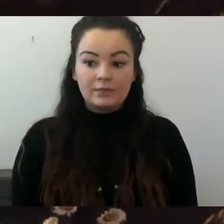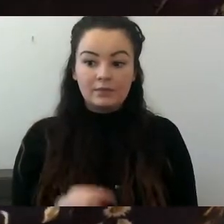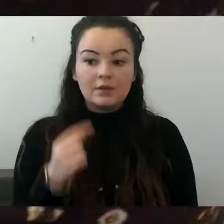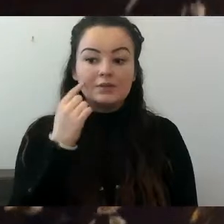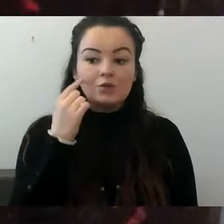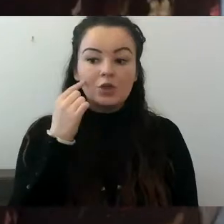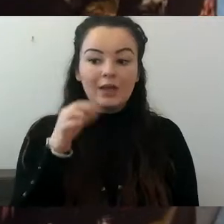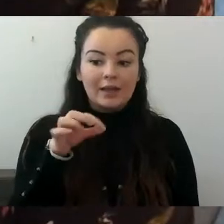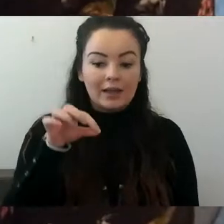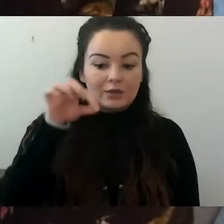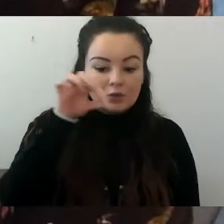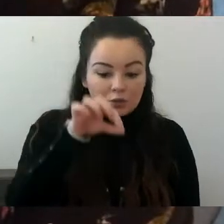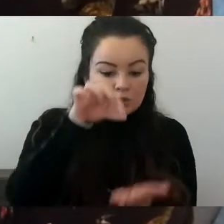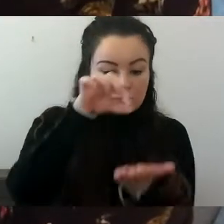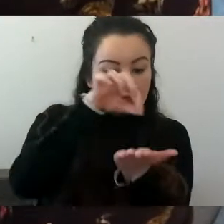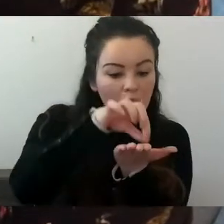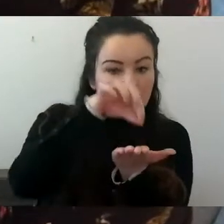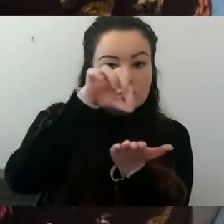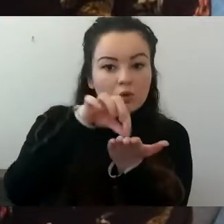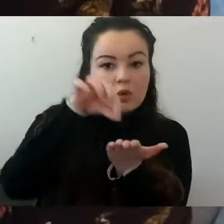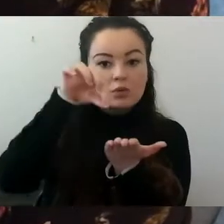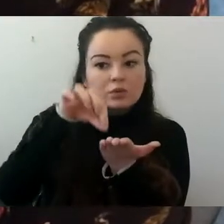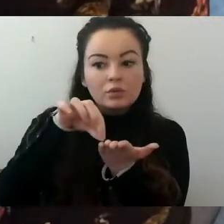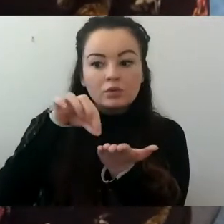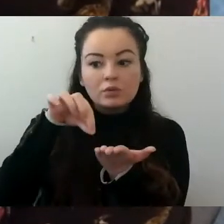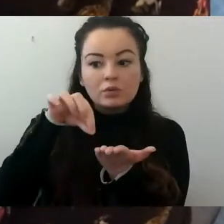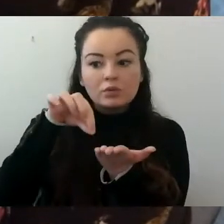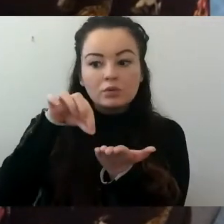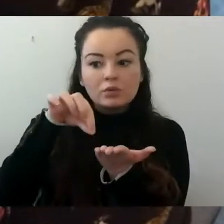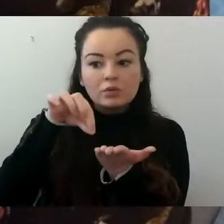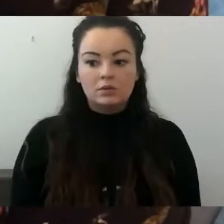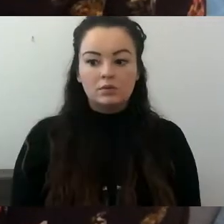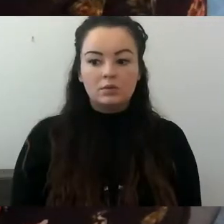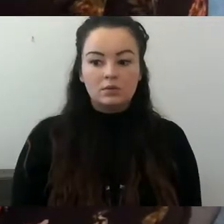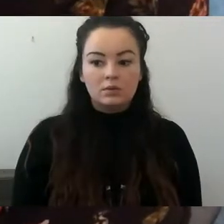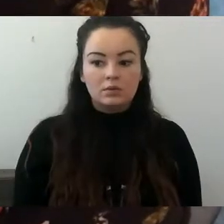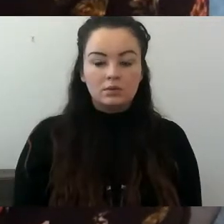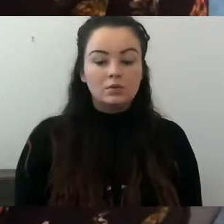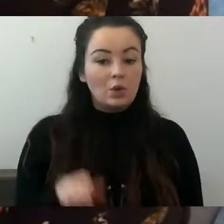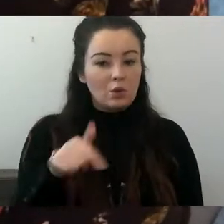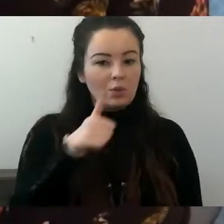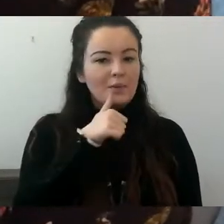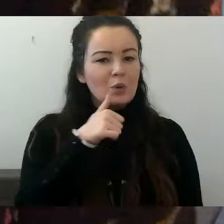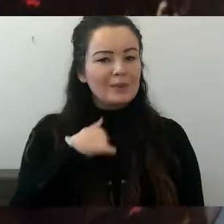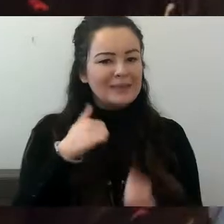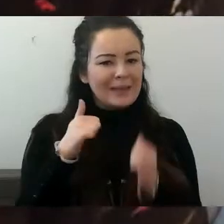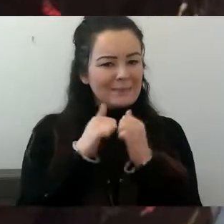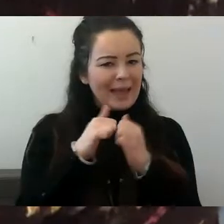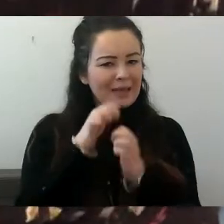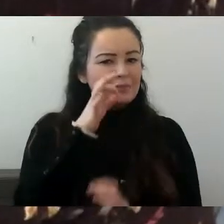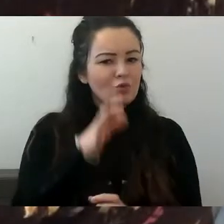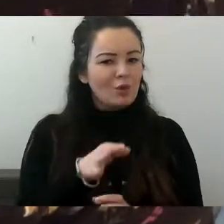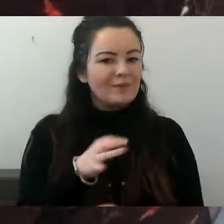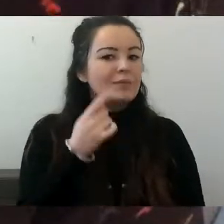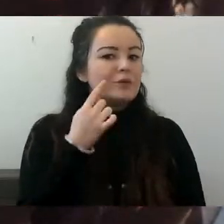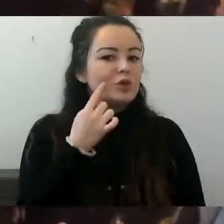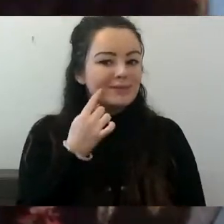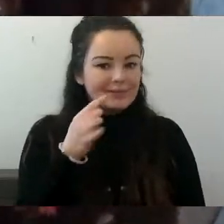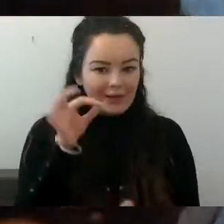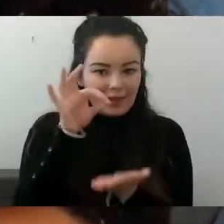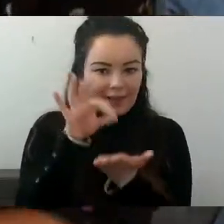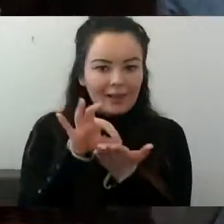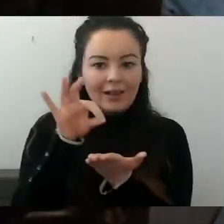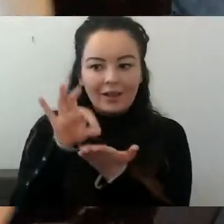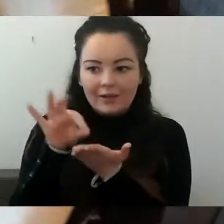like this. And just gently, I'm using a paper straw, so they bend quite easily, so I need to be